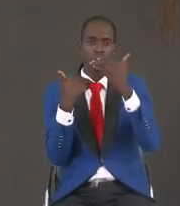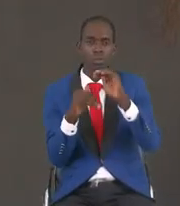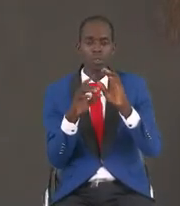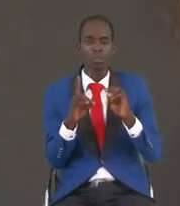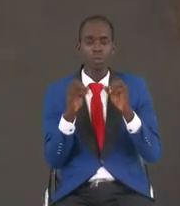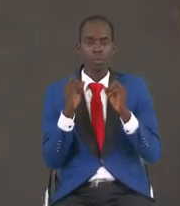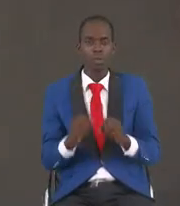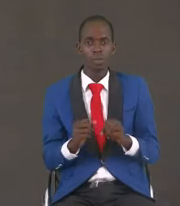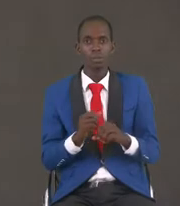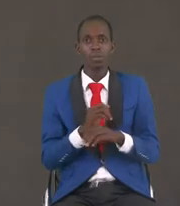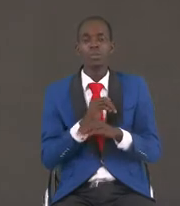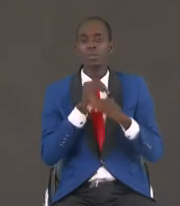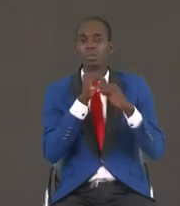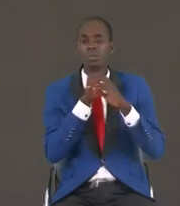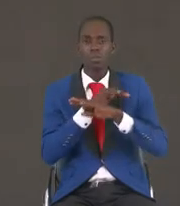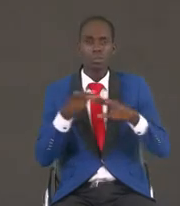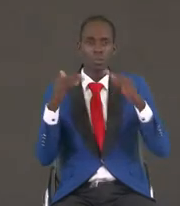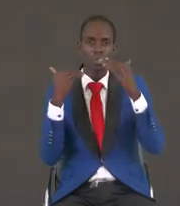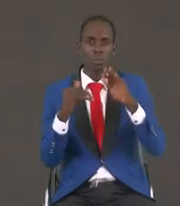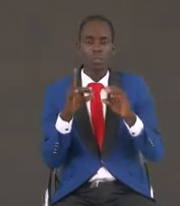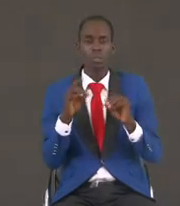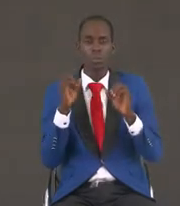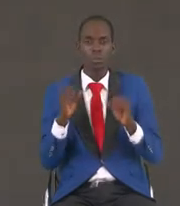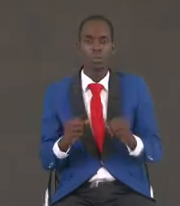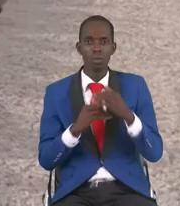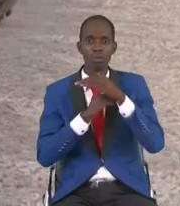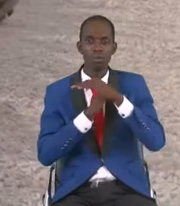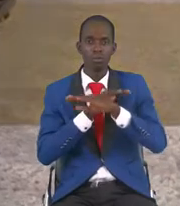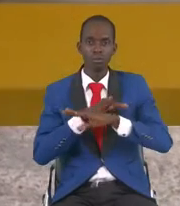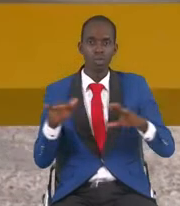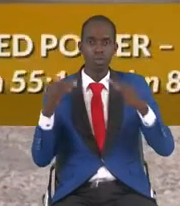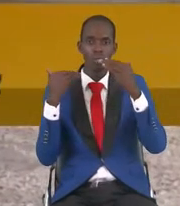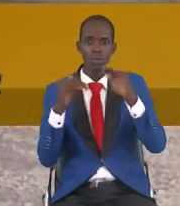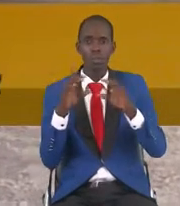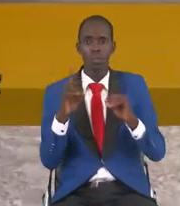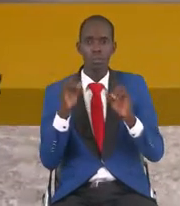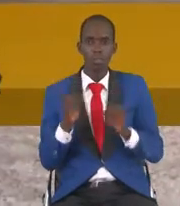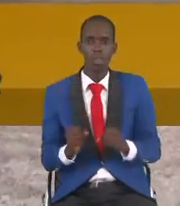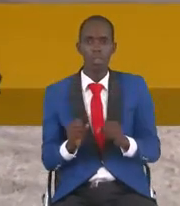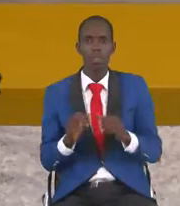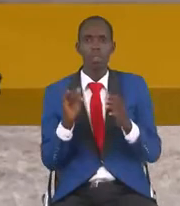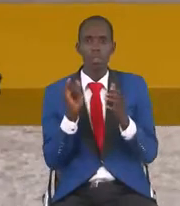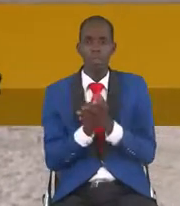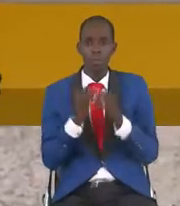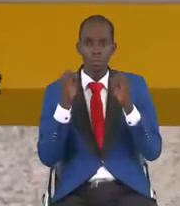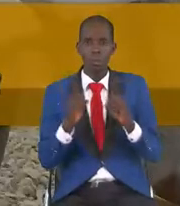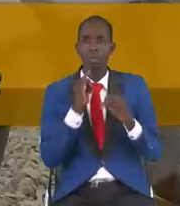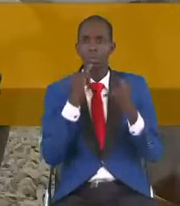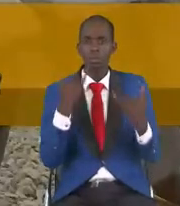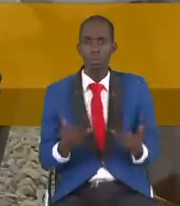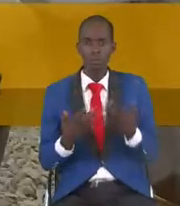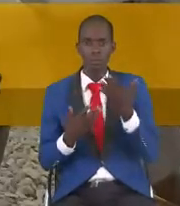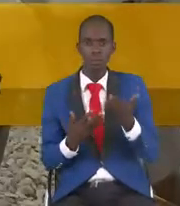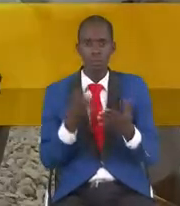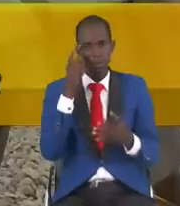Unlimited power. I said unlimited power. That power is now available for you. The